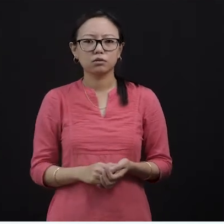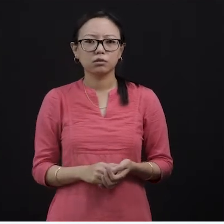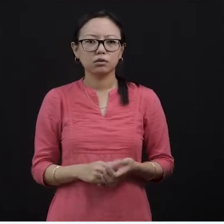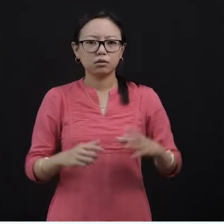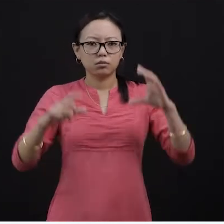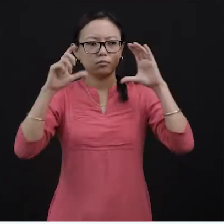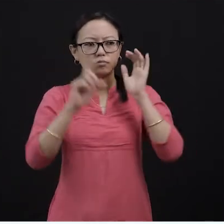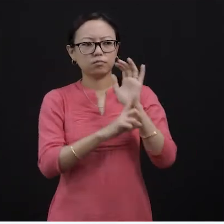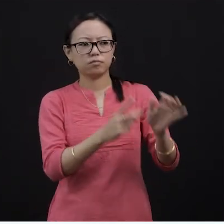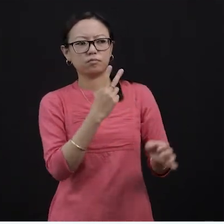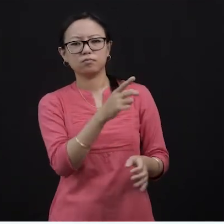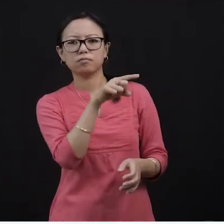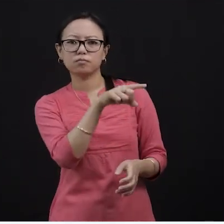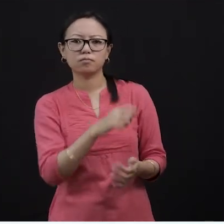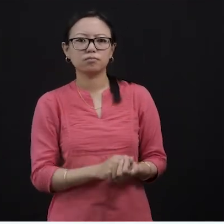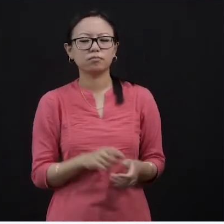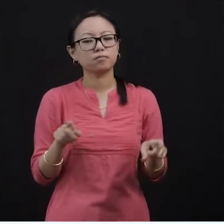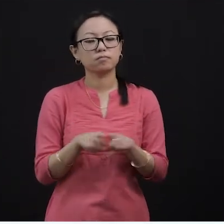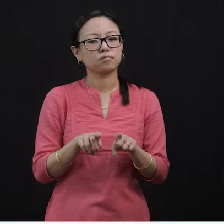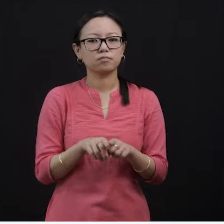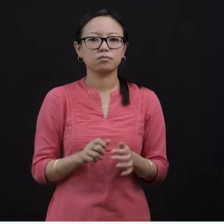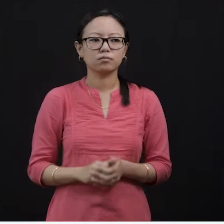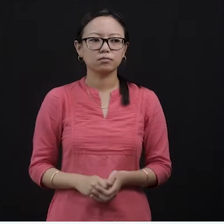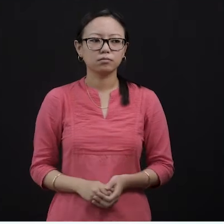stick to this magnet.